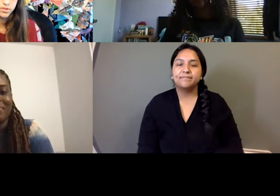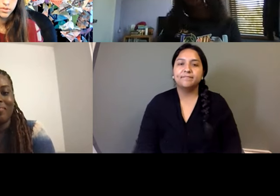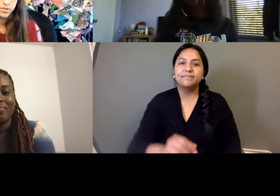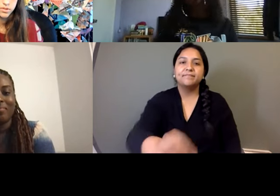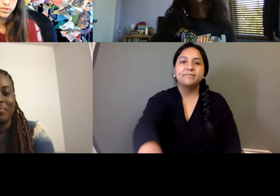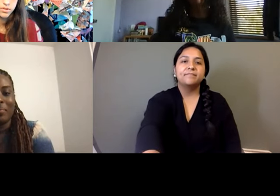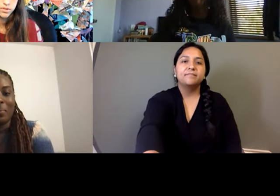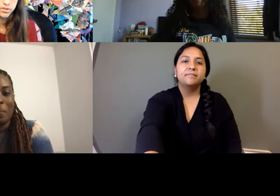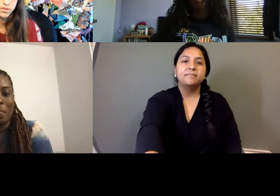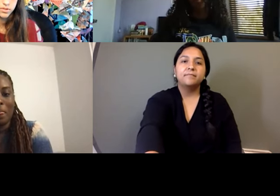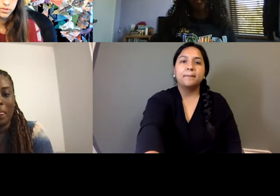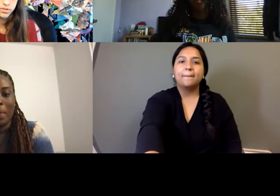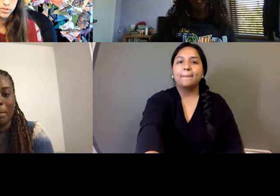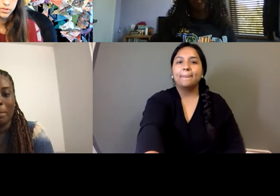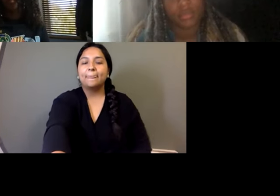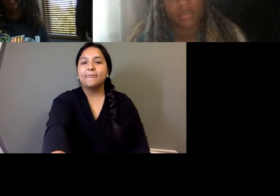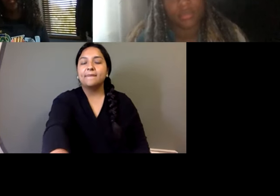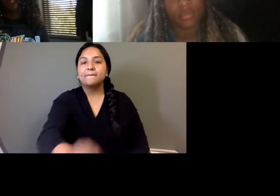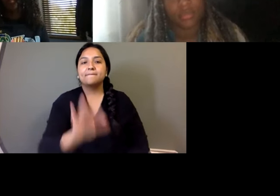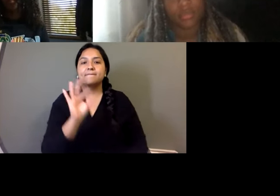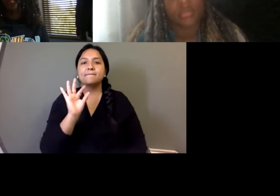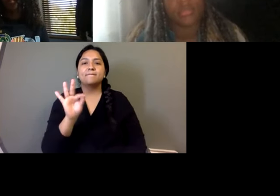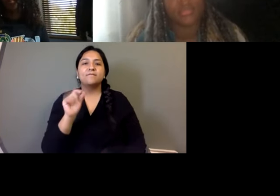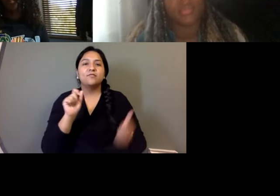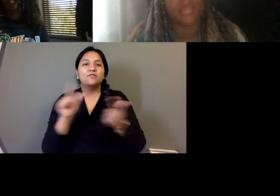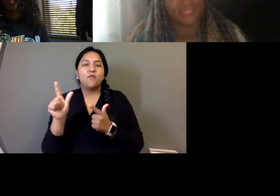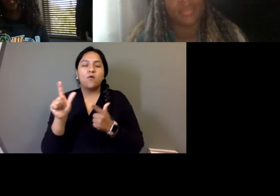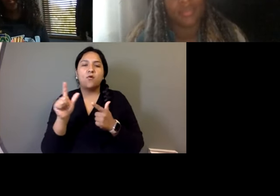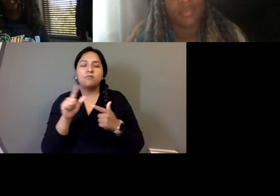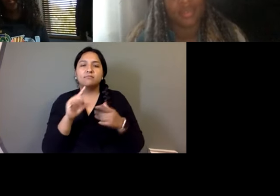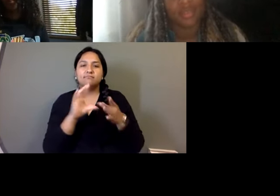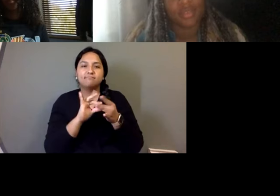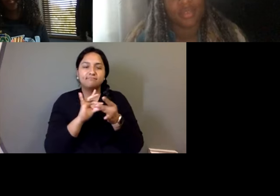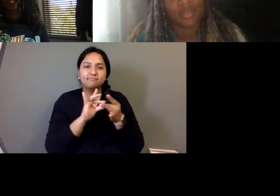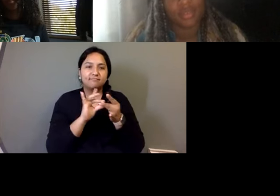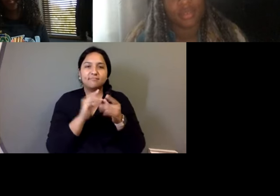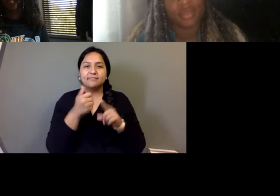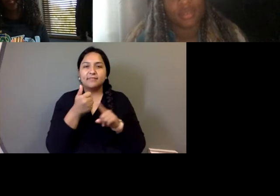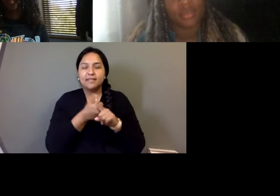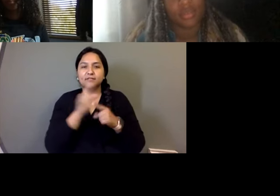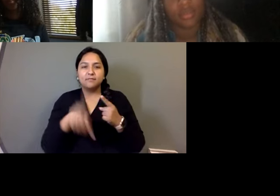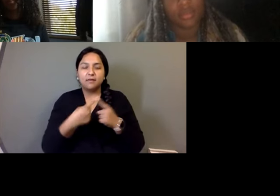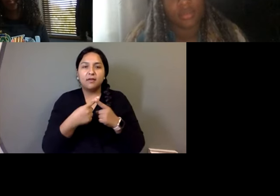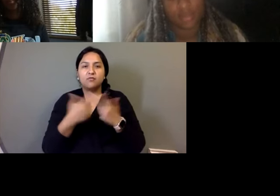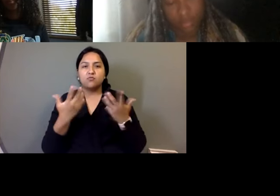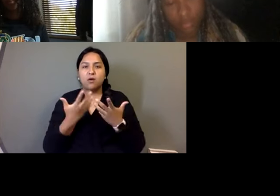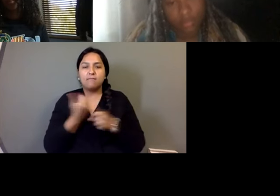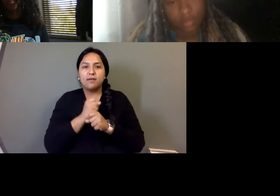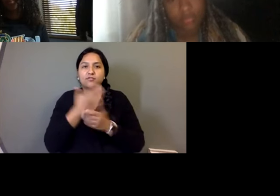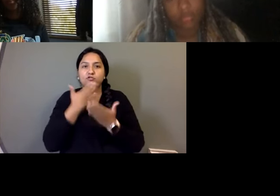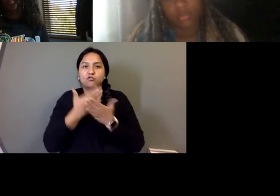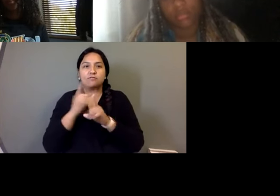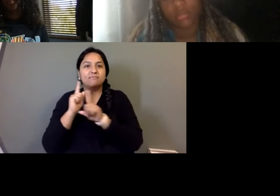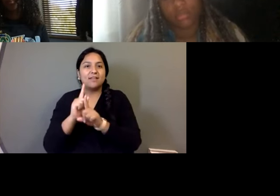bit, which is around what are the elements that make a really good mentor artist or a teacher, somebody that inspires